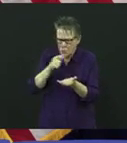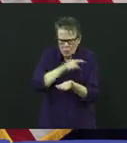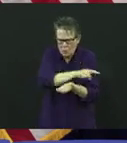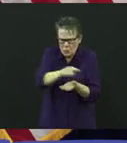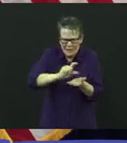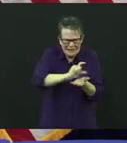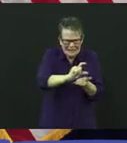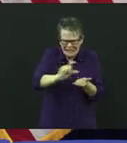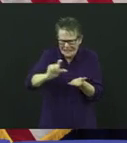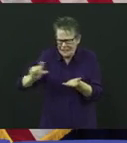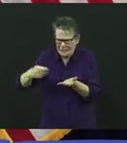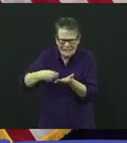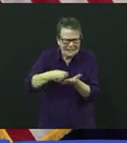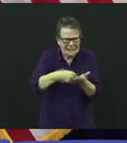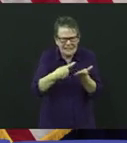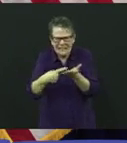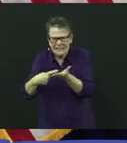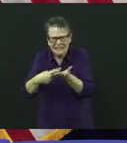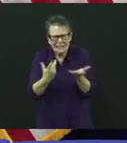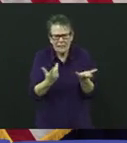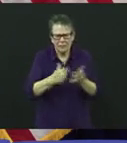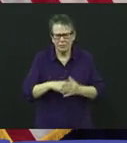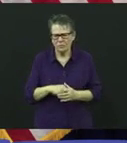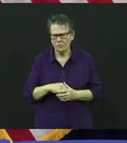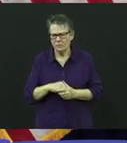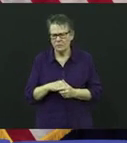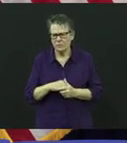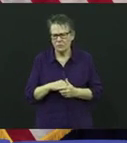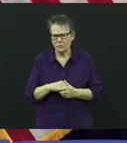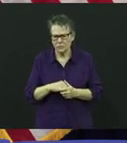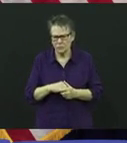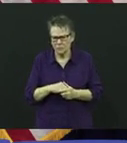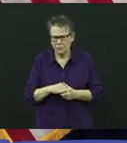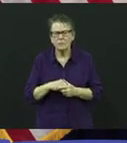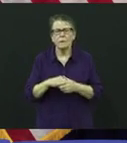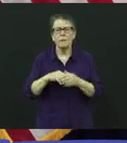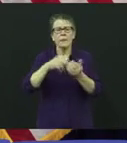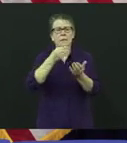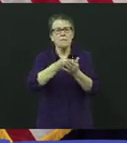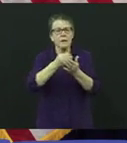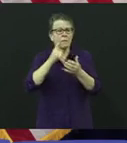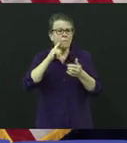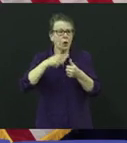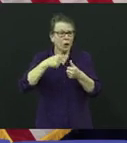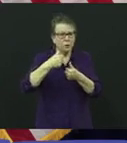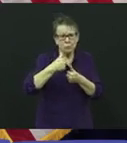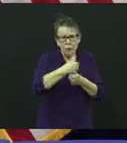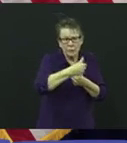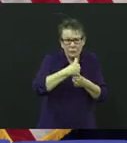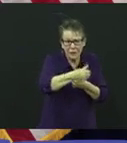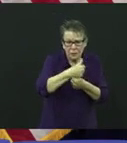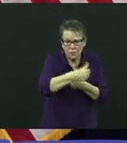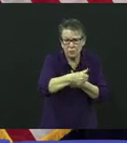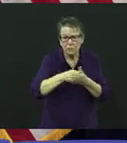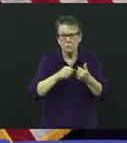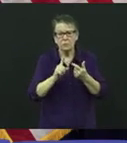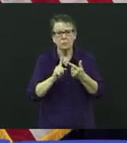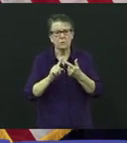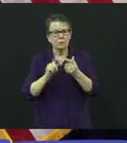big help toward small businesses. So fingers crossed, if those elements